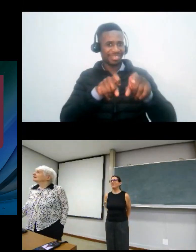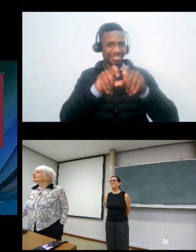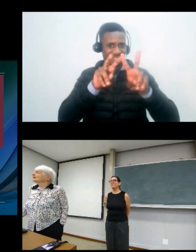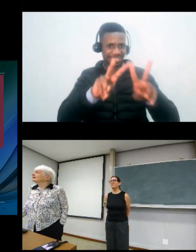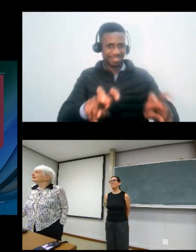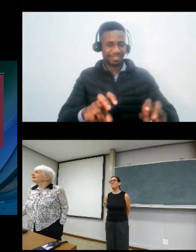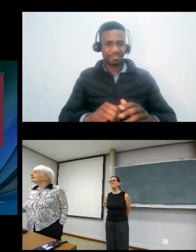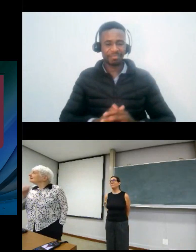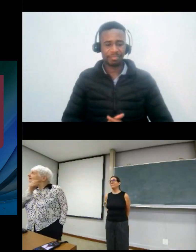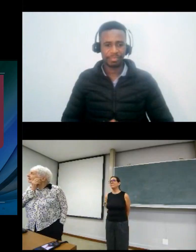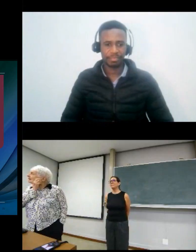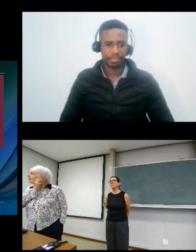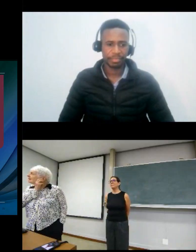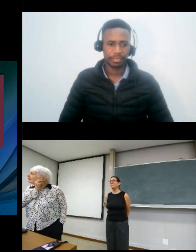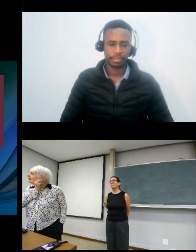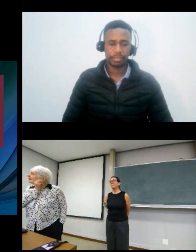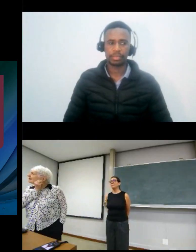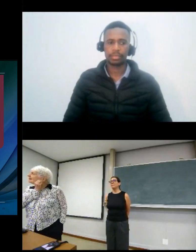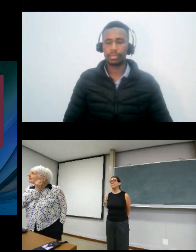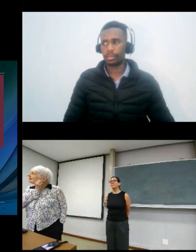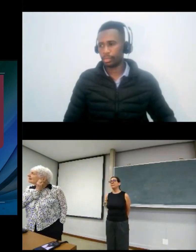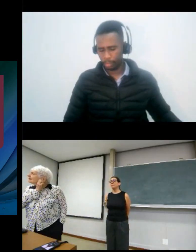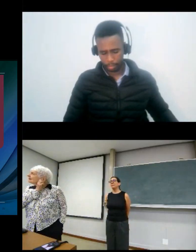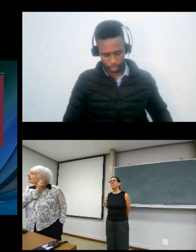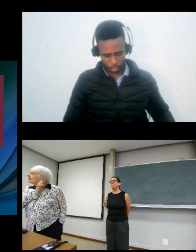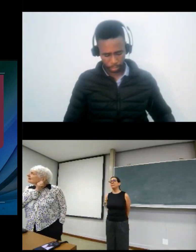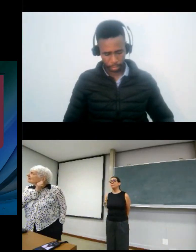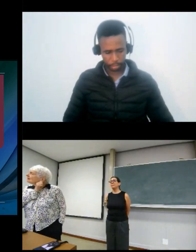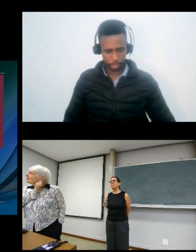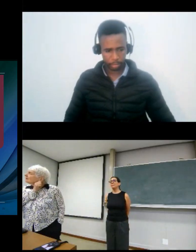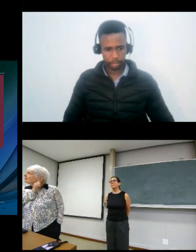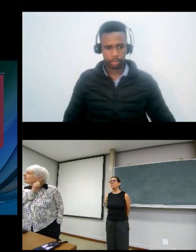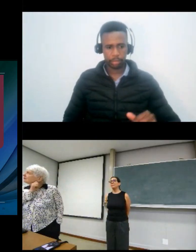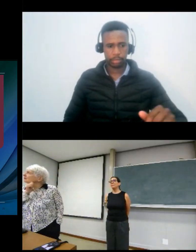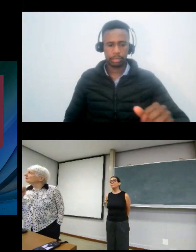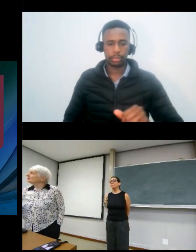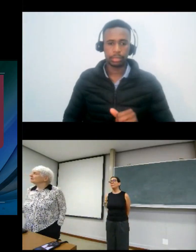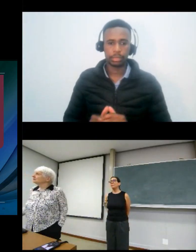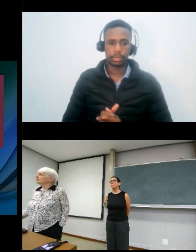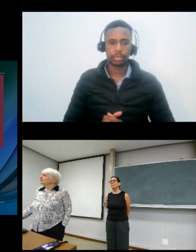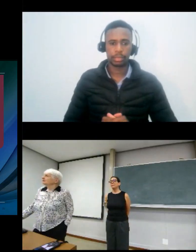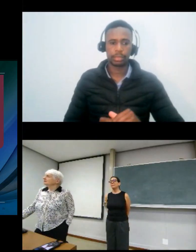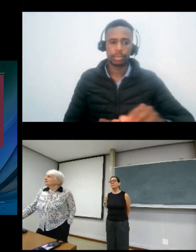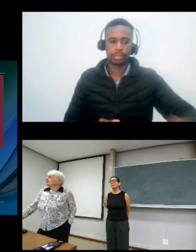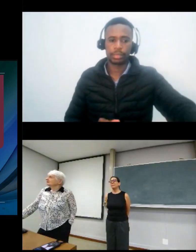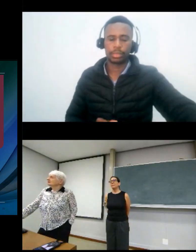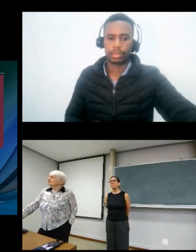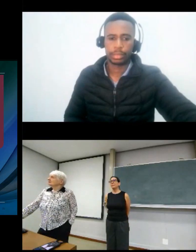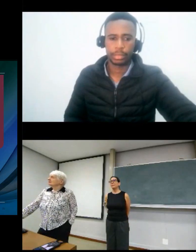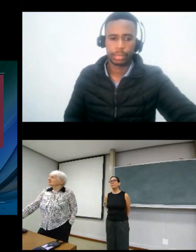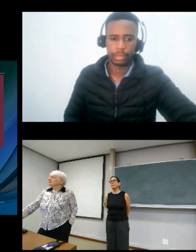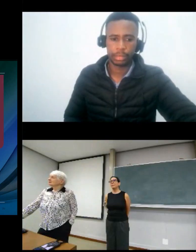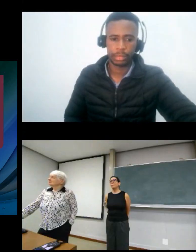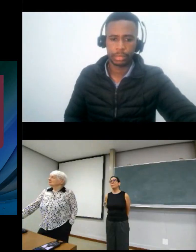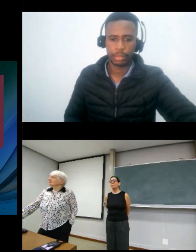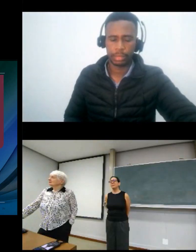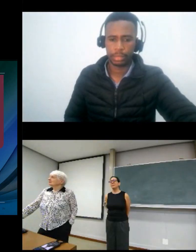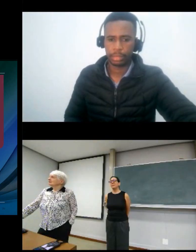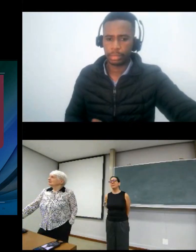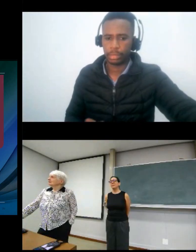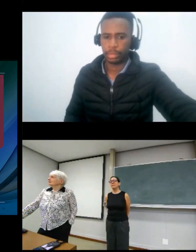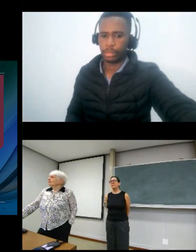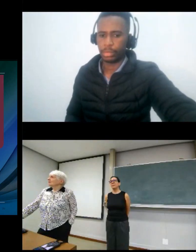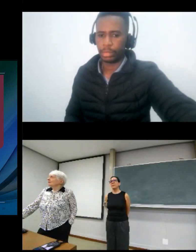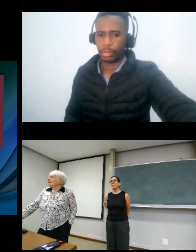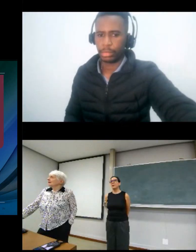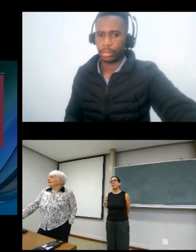Yeah, thanks. But the presentation of the social acquisition of